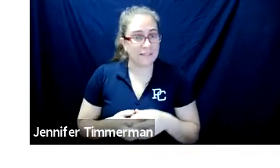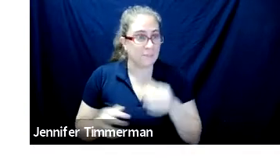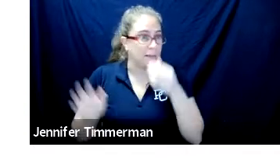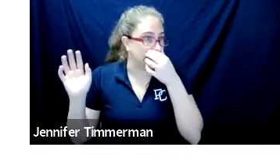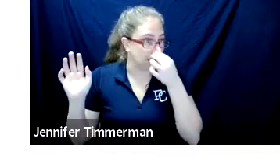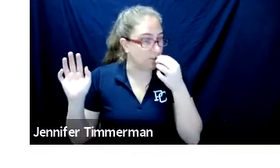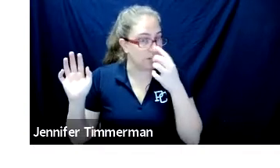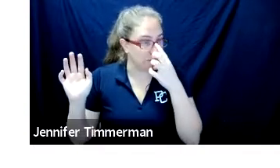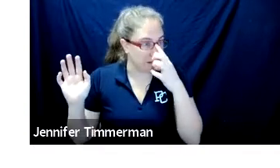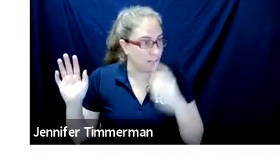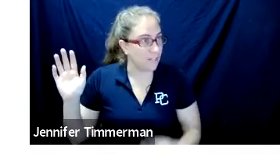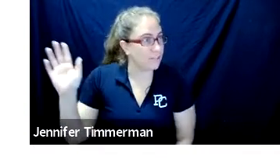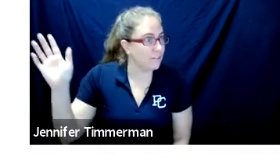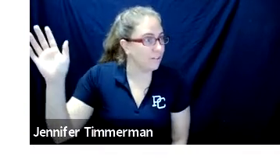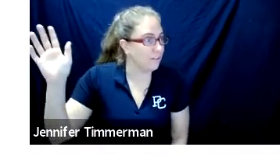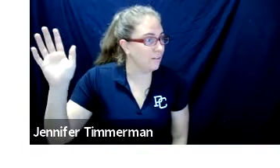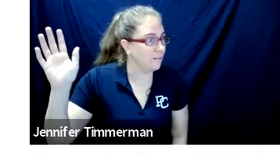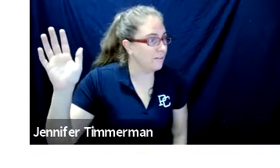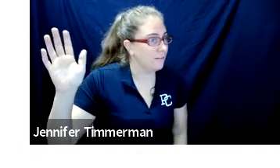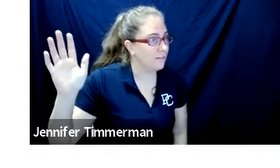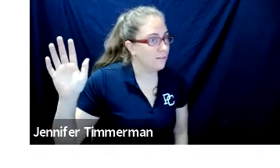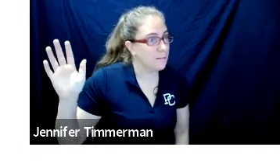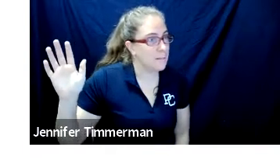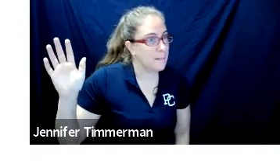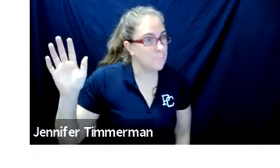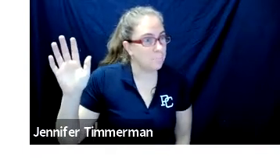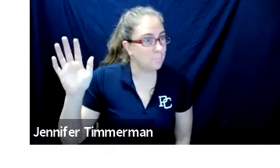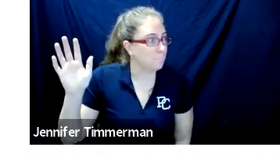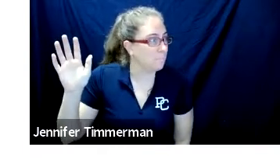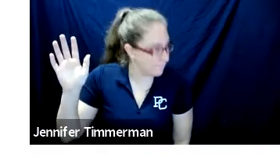of you guys speak a language other than English?